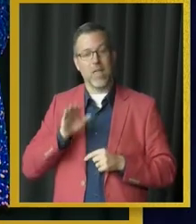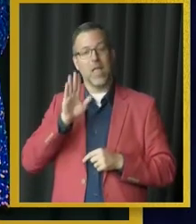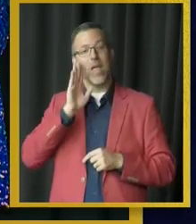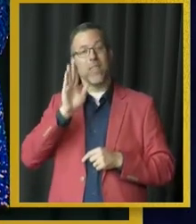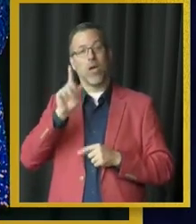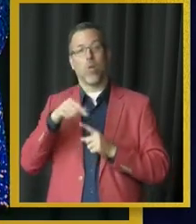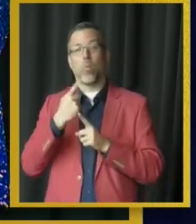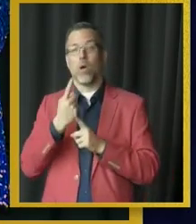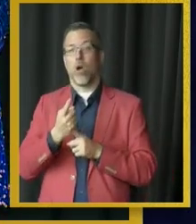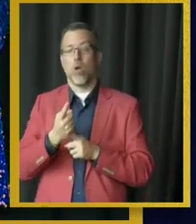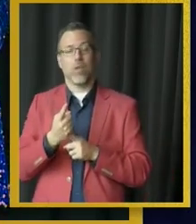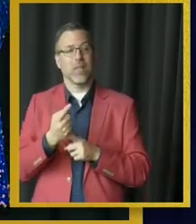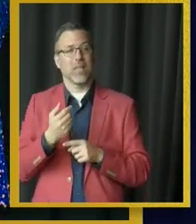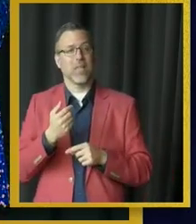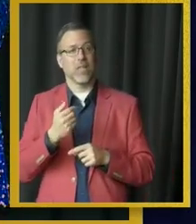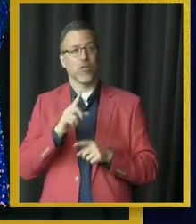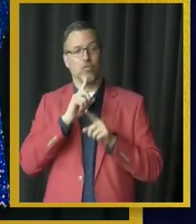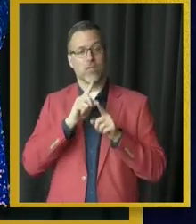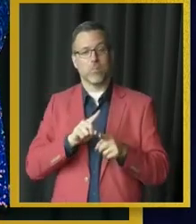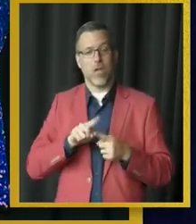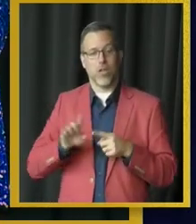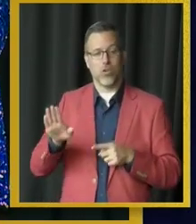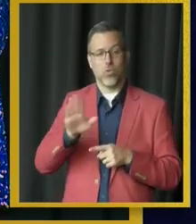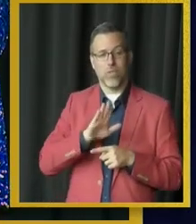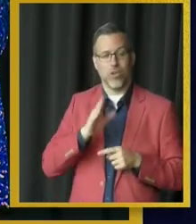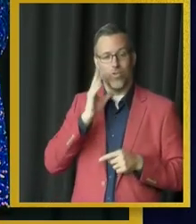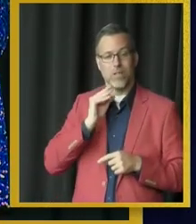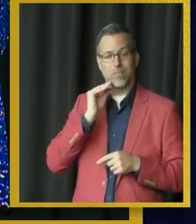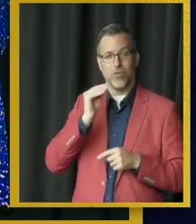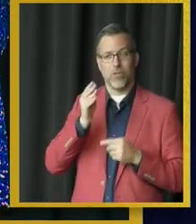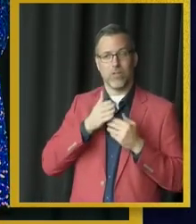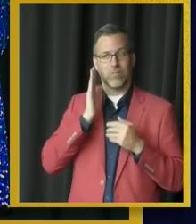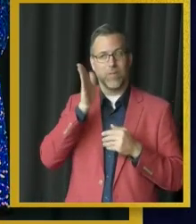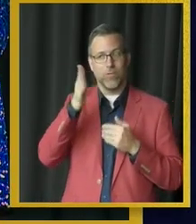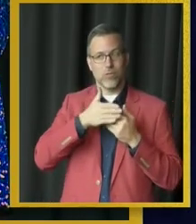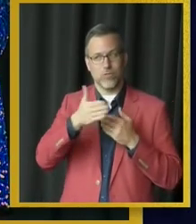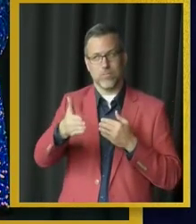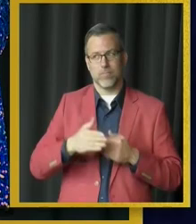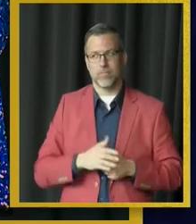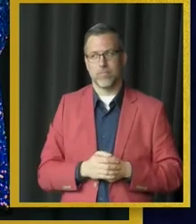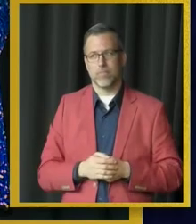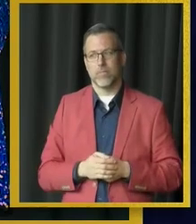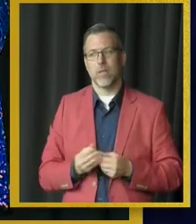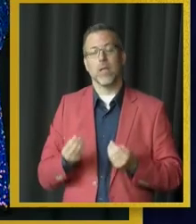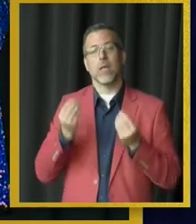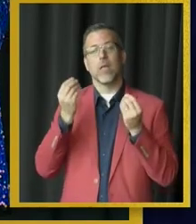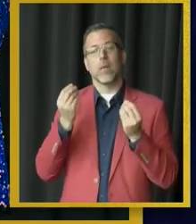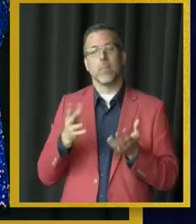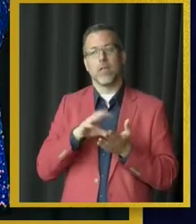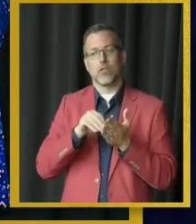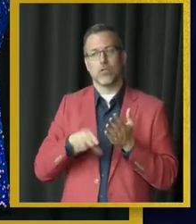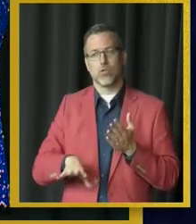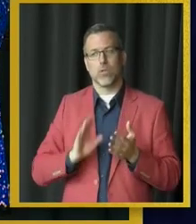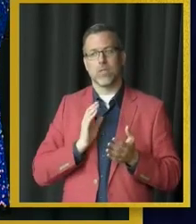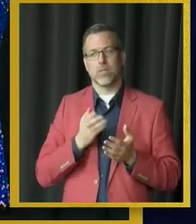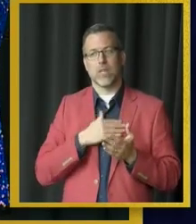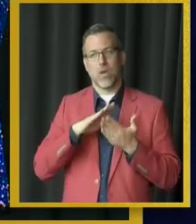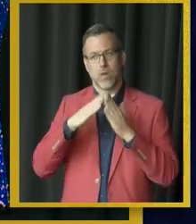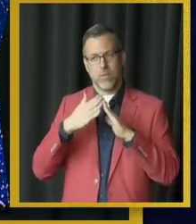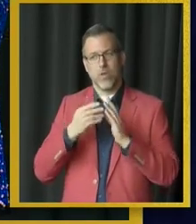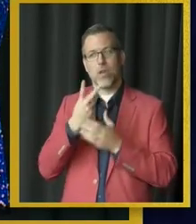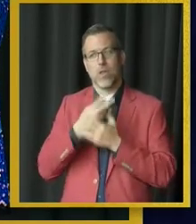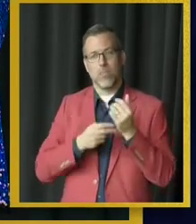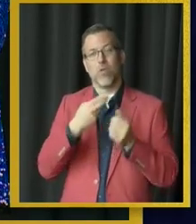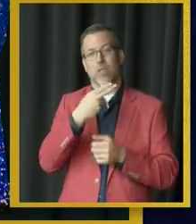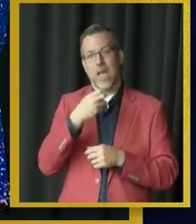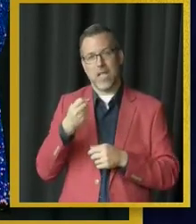a resounding response to their lived experiences in the years ahead. Many students in our community, both high school and